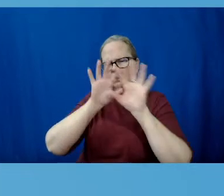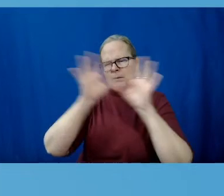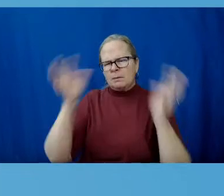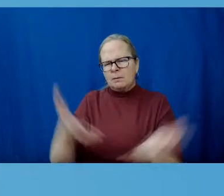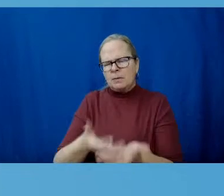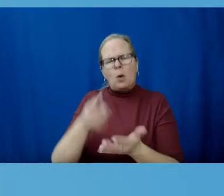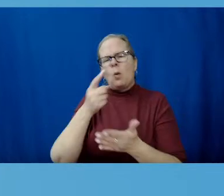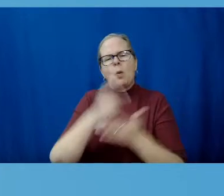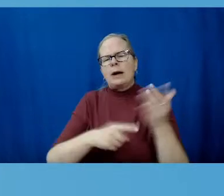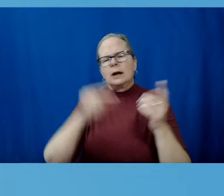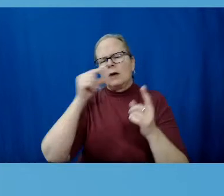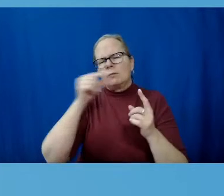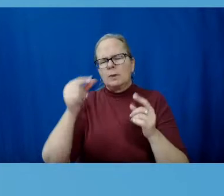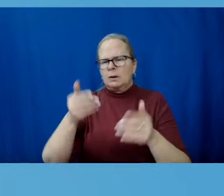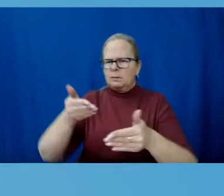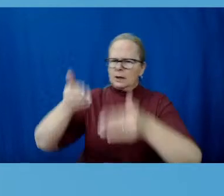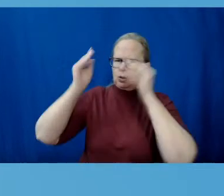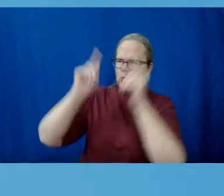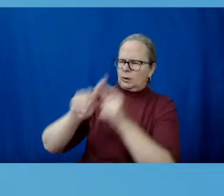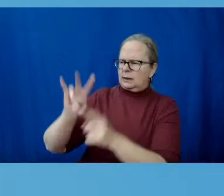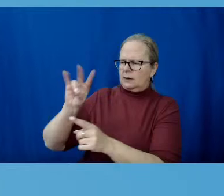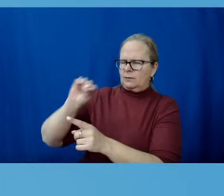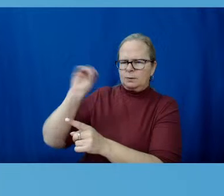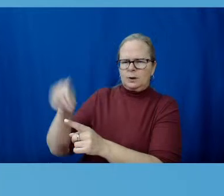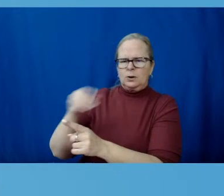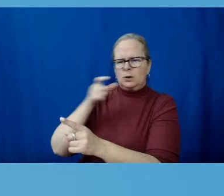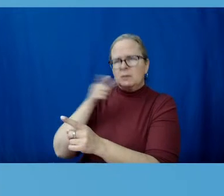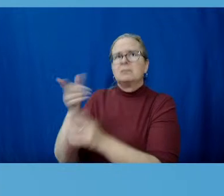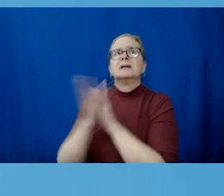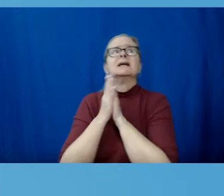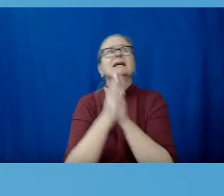some help and humanity?